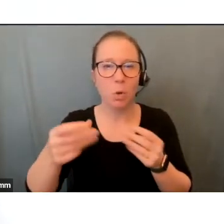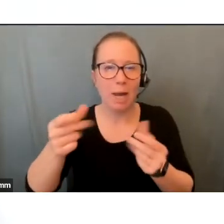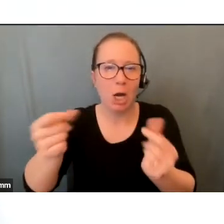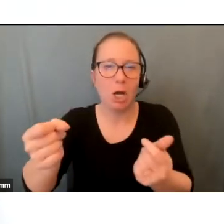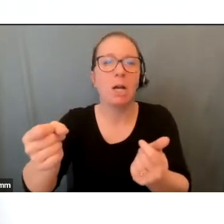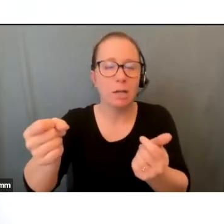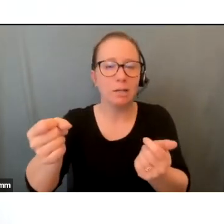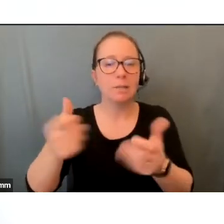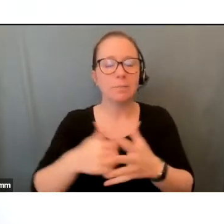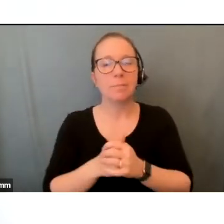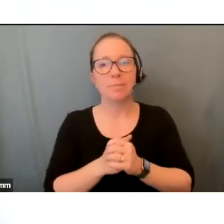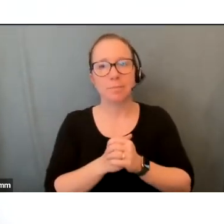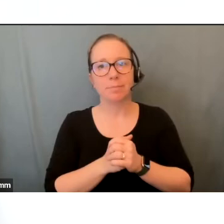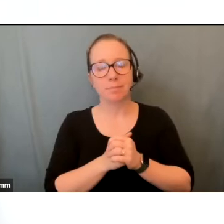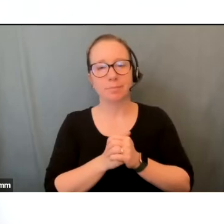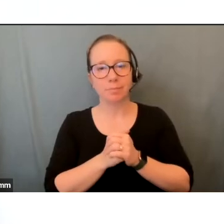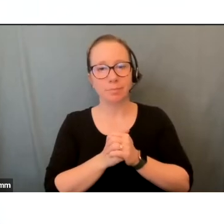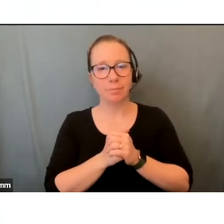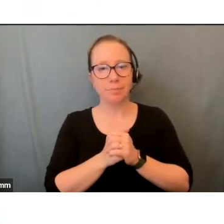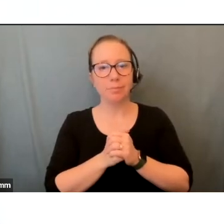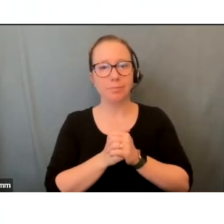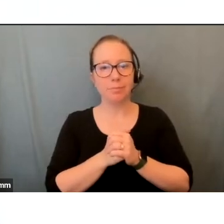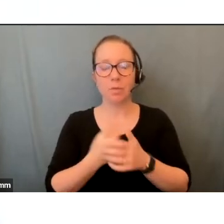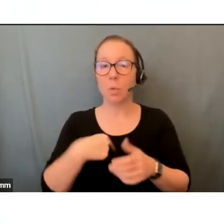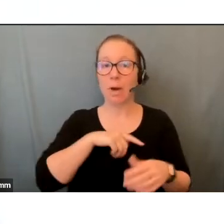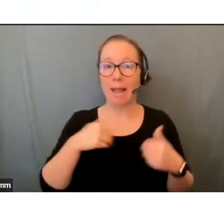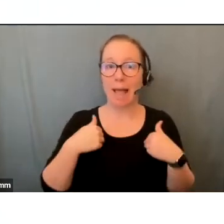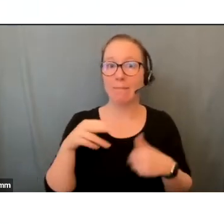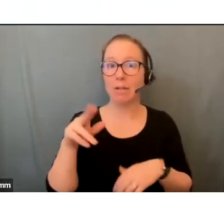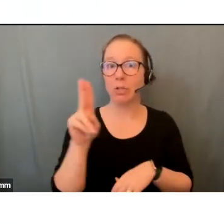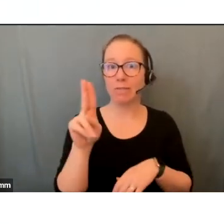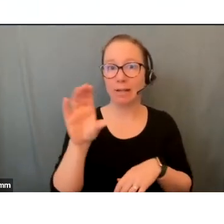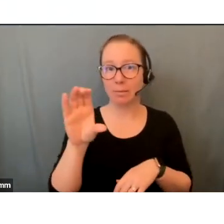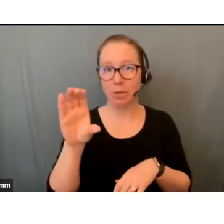what we've called for years now the Unified Community Collaborative